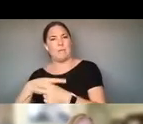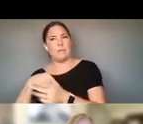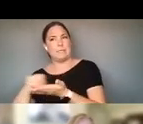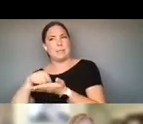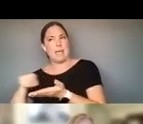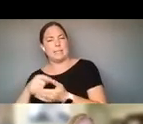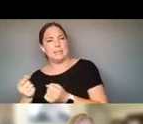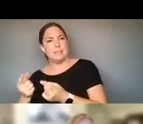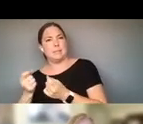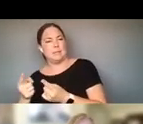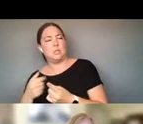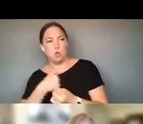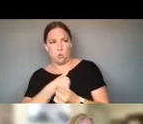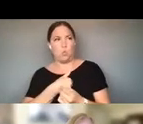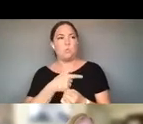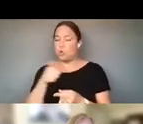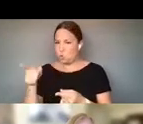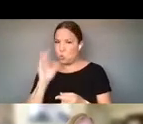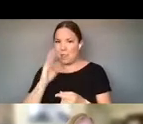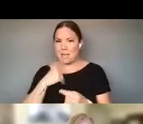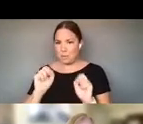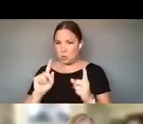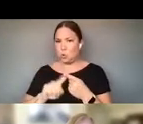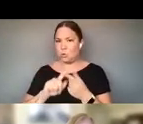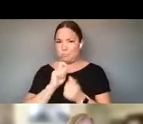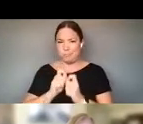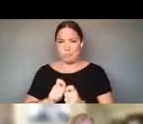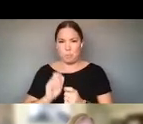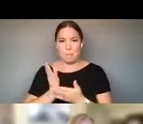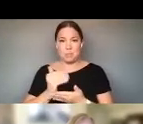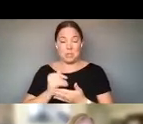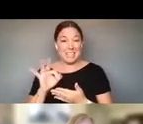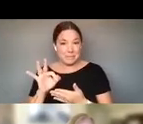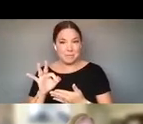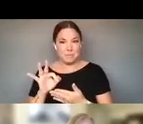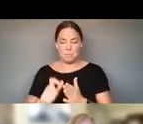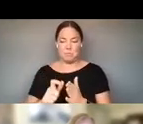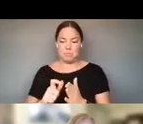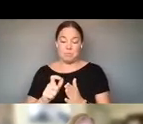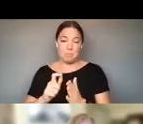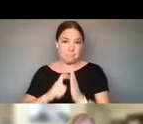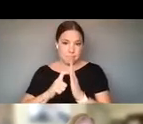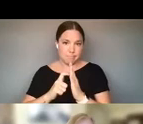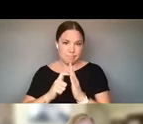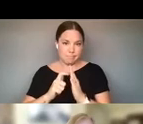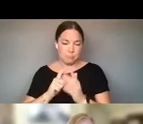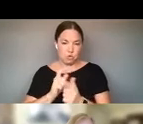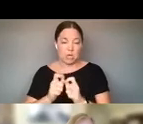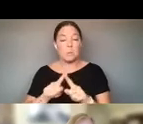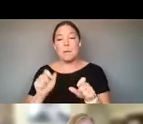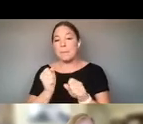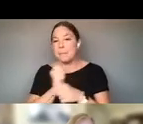to, um, revise your, your budget if you absolutely have to. Um, but you know, do be proactive